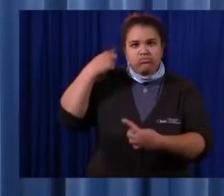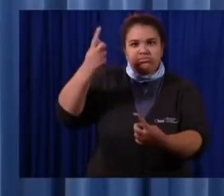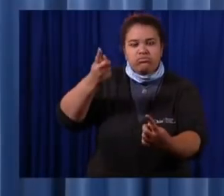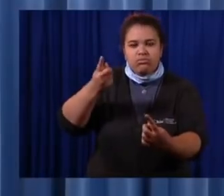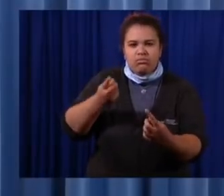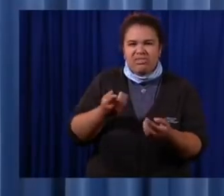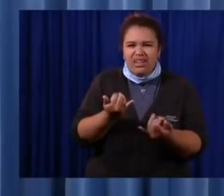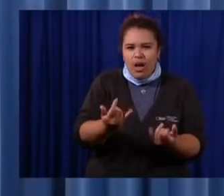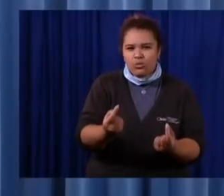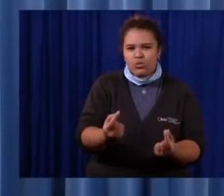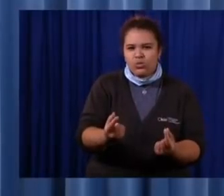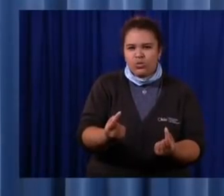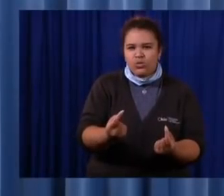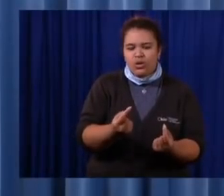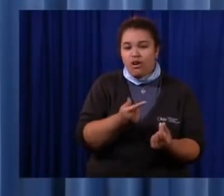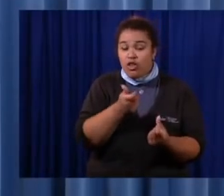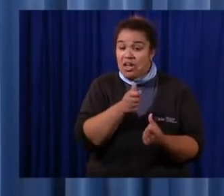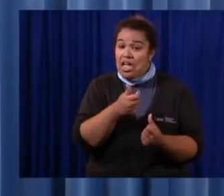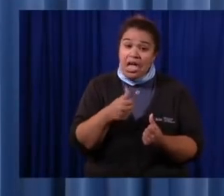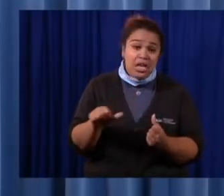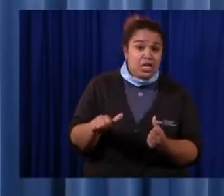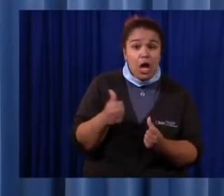support in that regard?